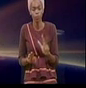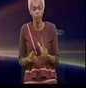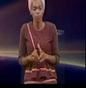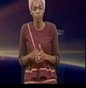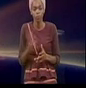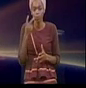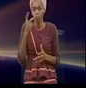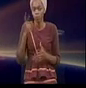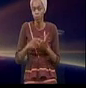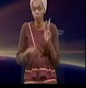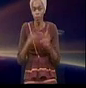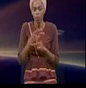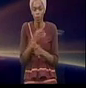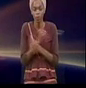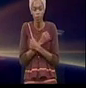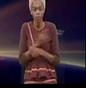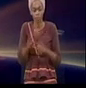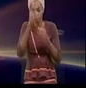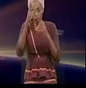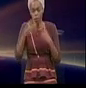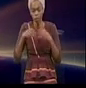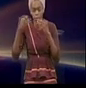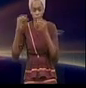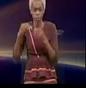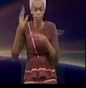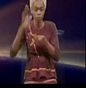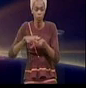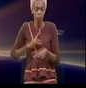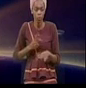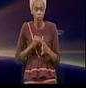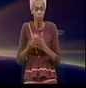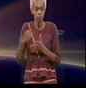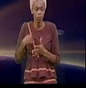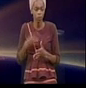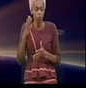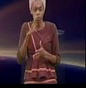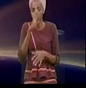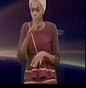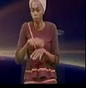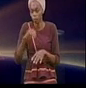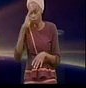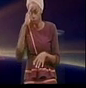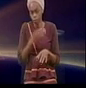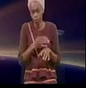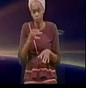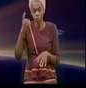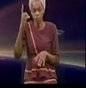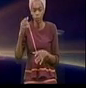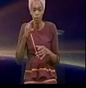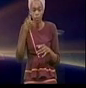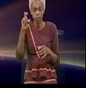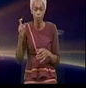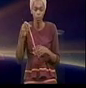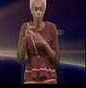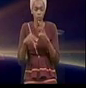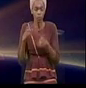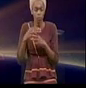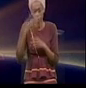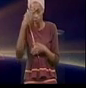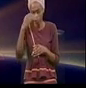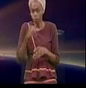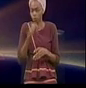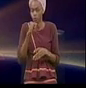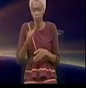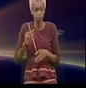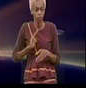Behold what manner of love the Father hath bestowed upon us, that we should be called the sons of God. Therefore the world knoweth us